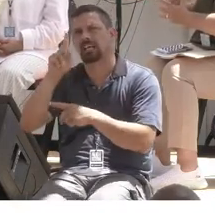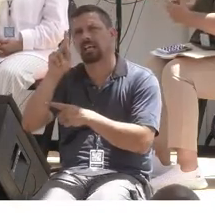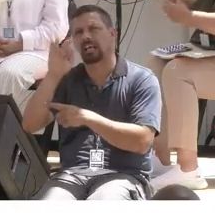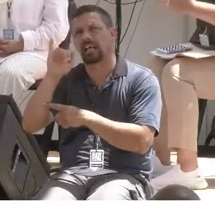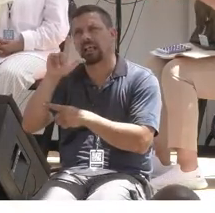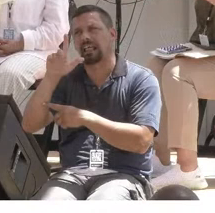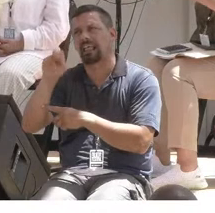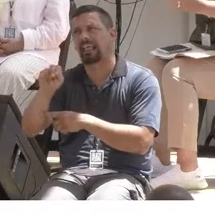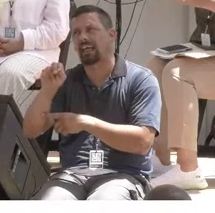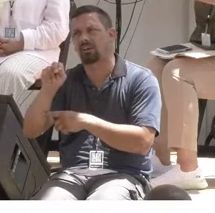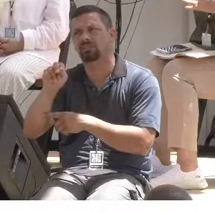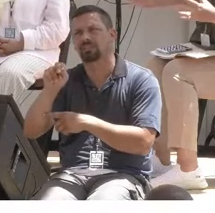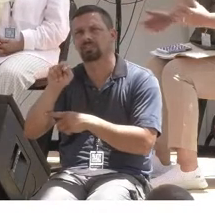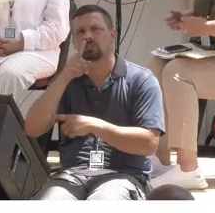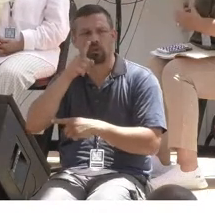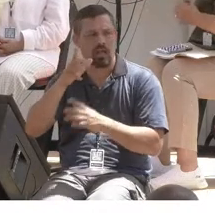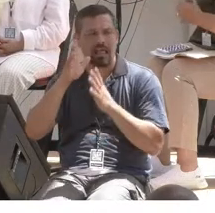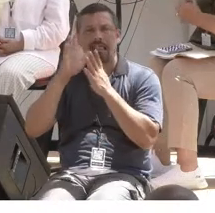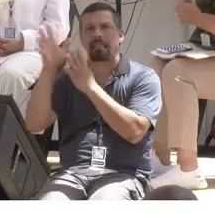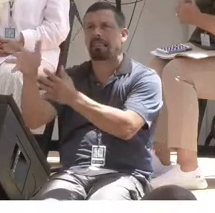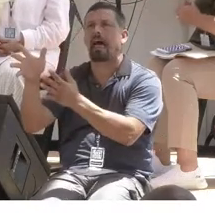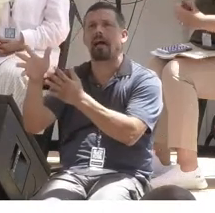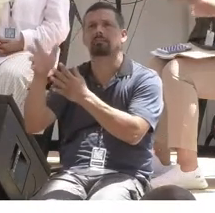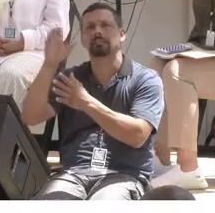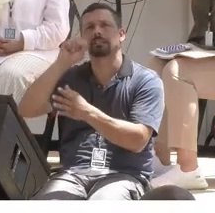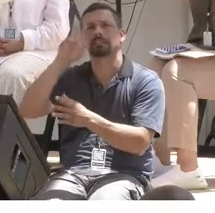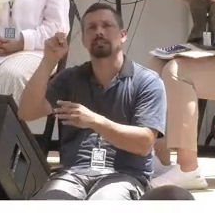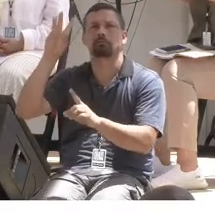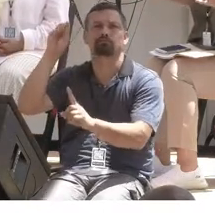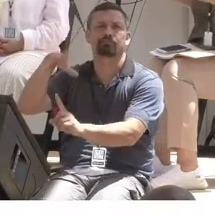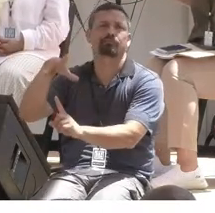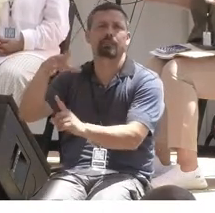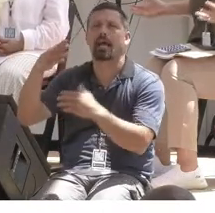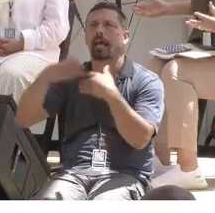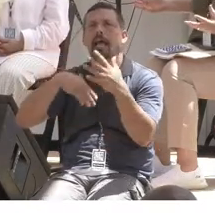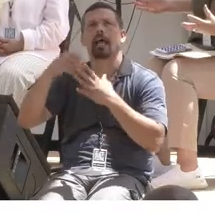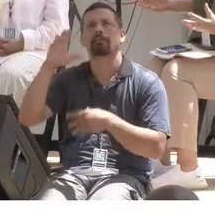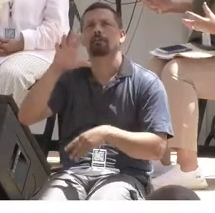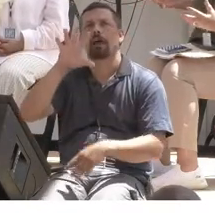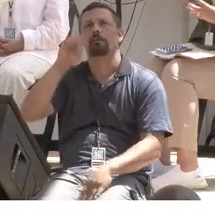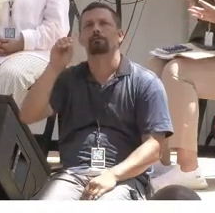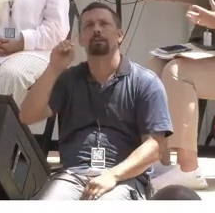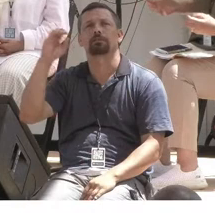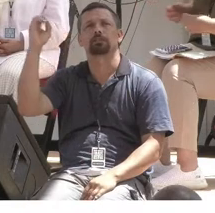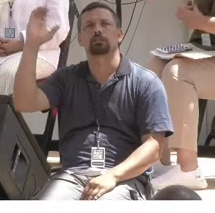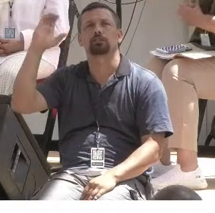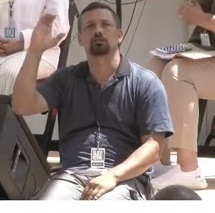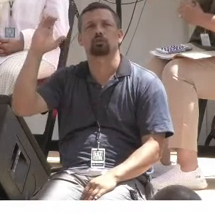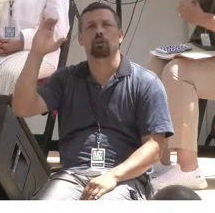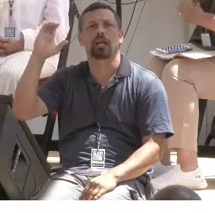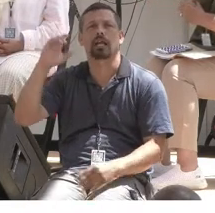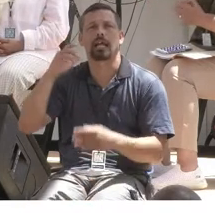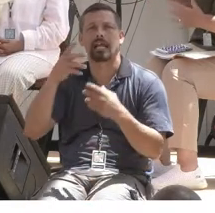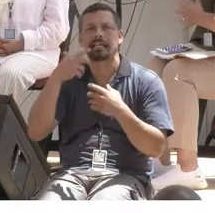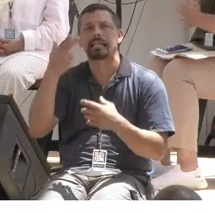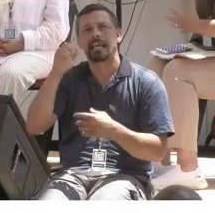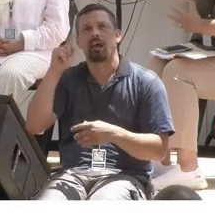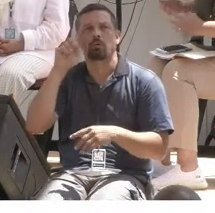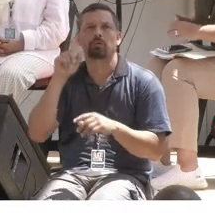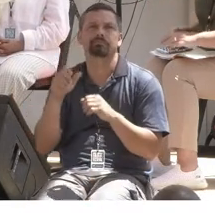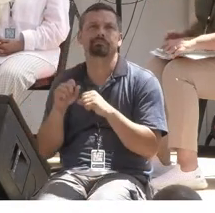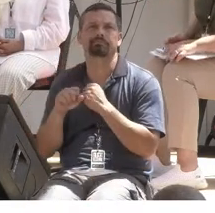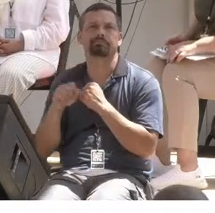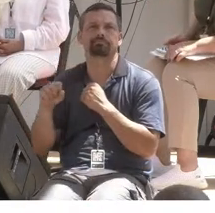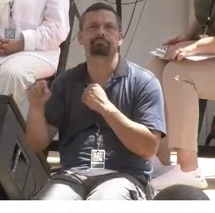earlier. Certainly if you left your pieces out in the sun, even in the 50 degree heat of the UAE, it would take some time. So tell us